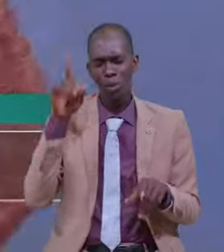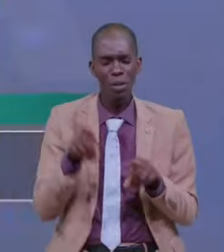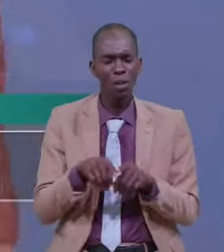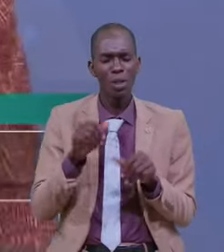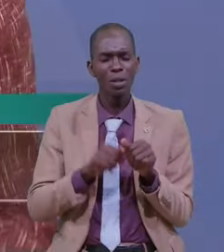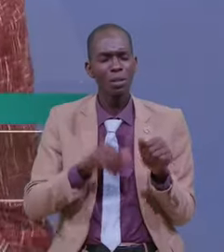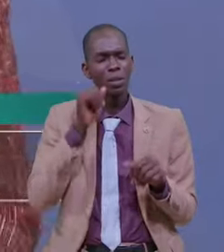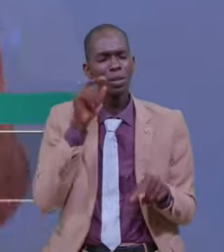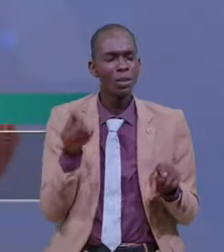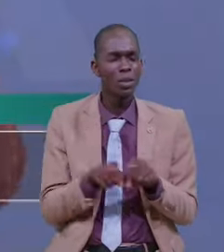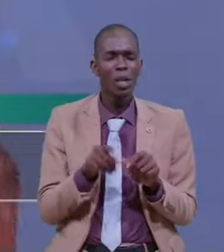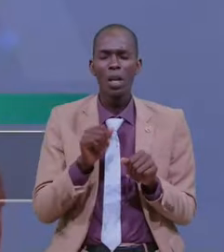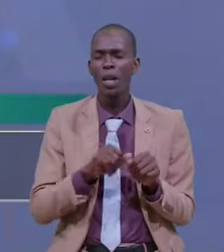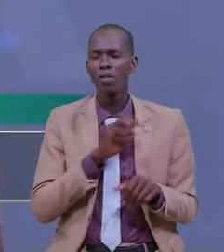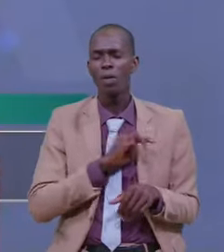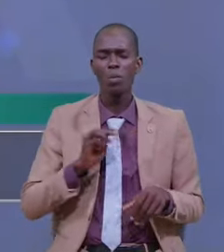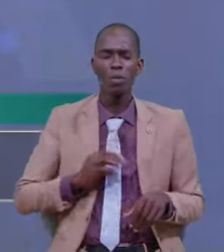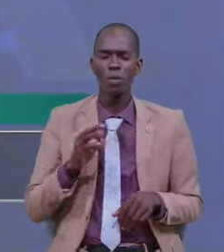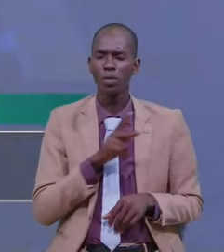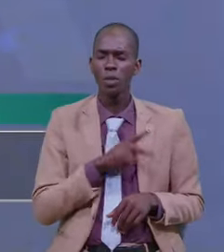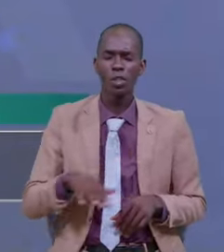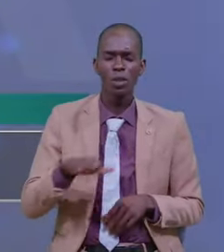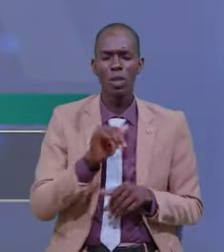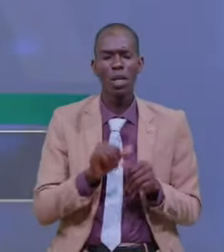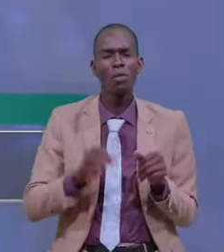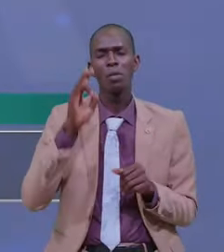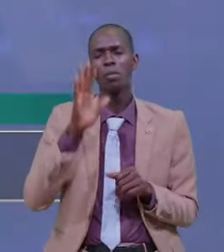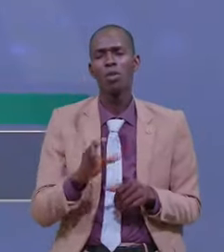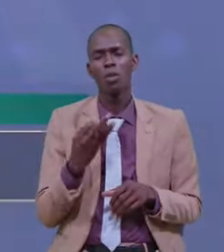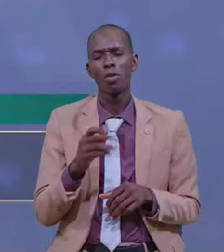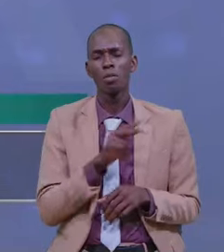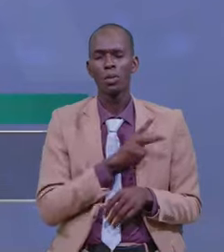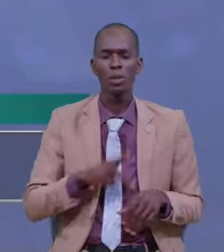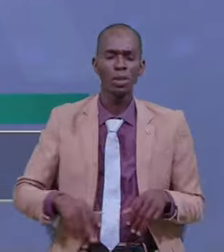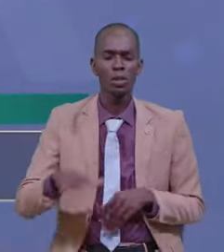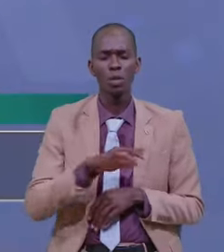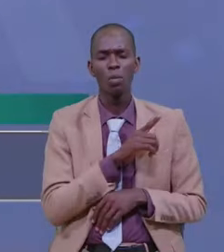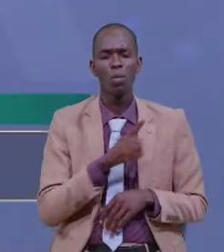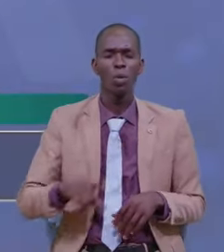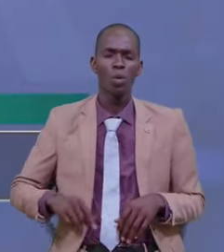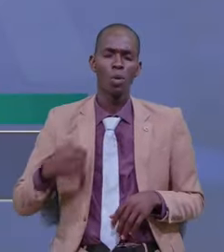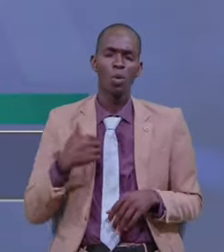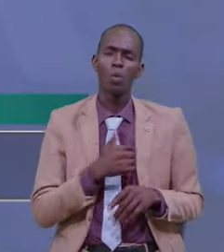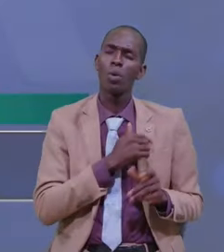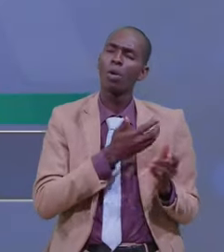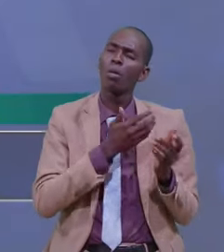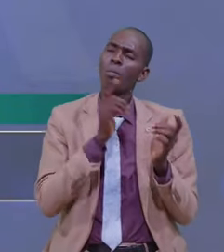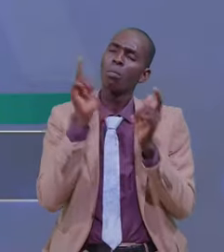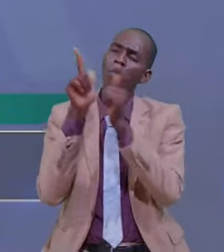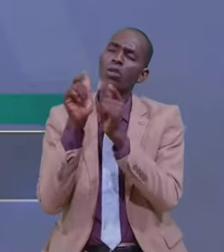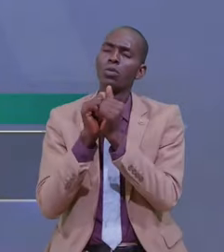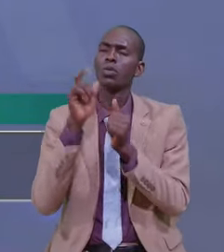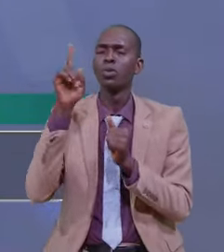sister, every member of the kingdom, every minister of the kingdom. Lord, we come to you one and all.